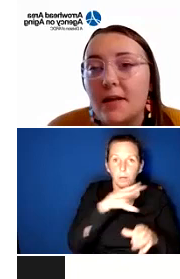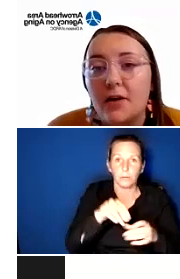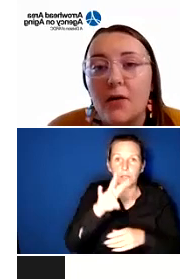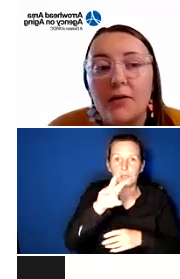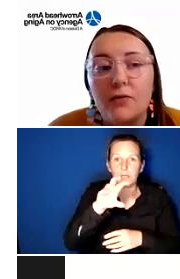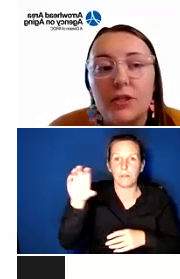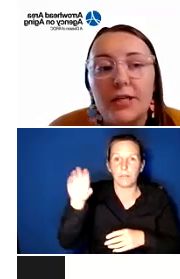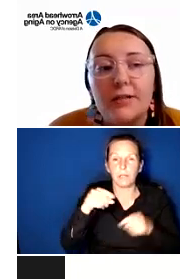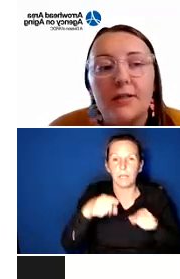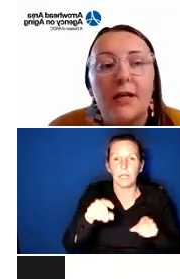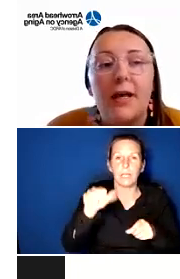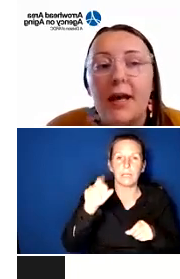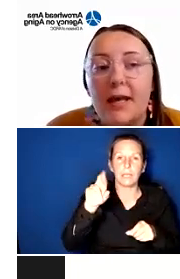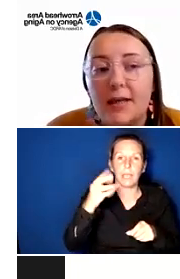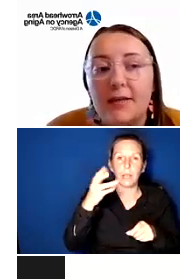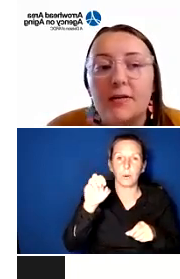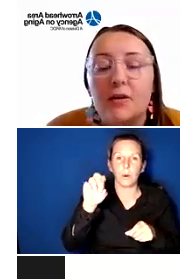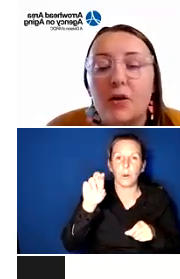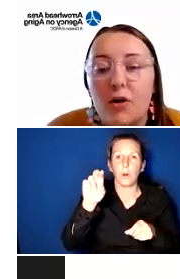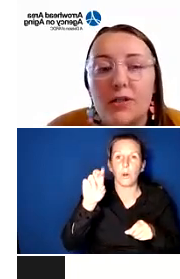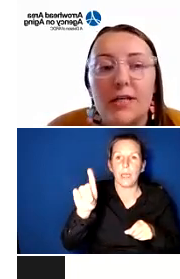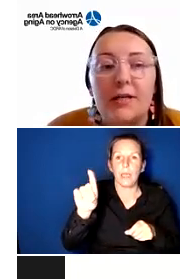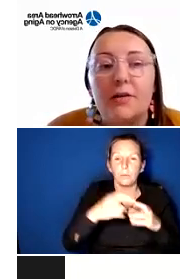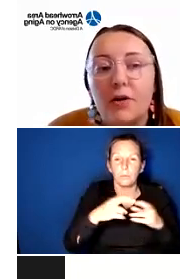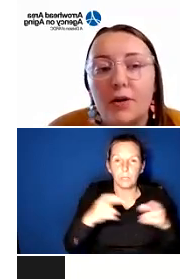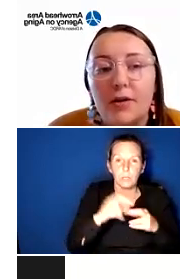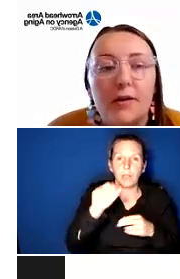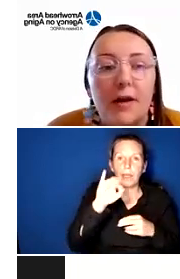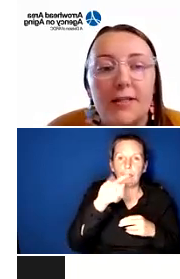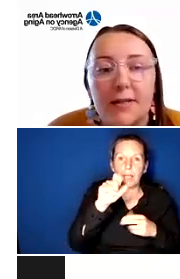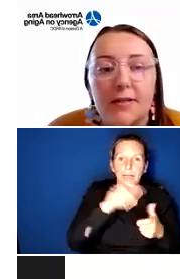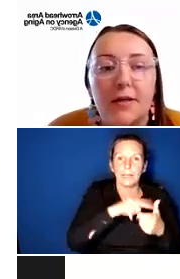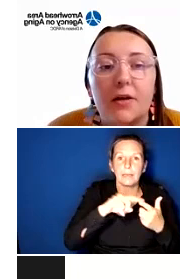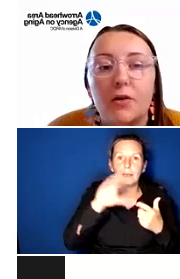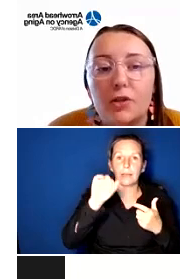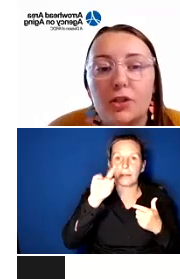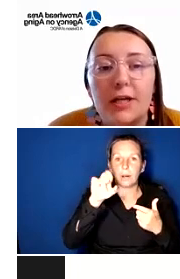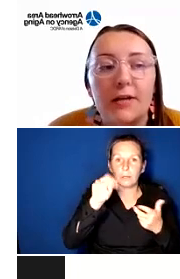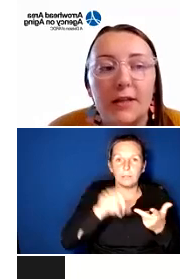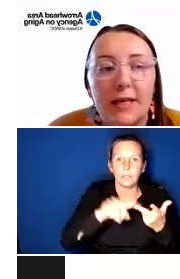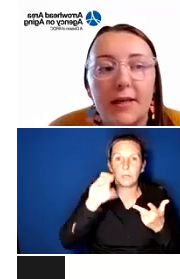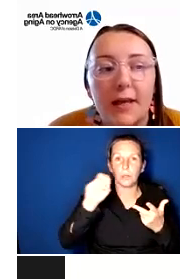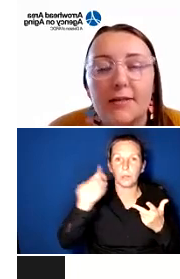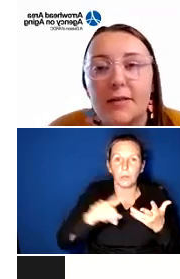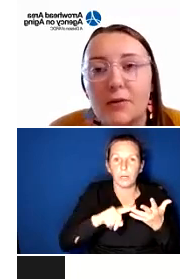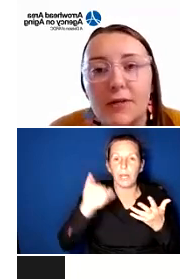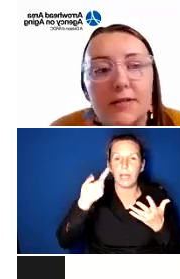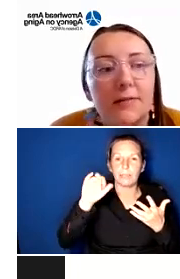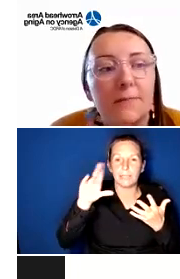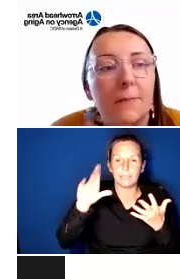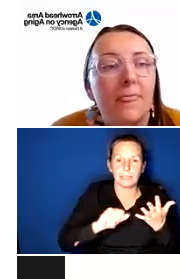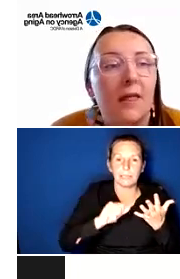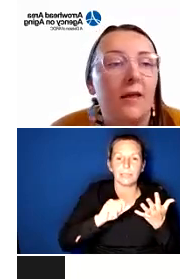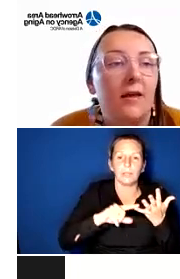counties in the Arrowhead region: Aiken, Carlton, Cook, Itasca, Koochiching, Lake, and St.